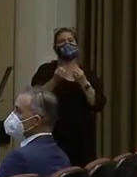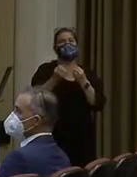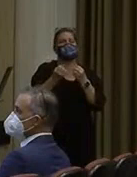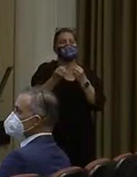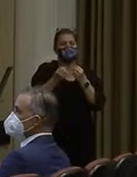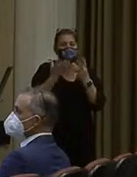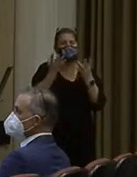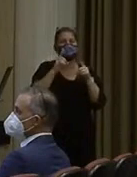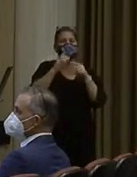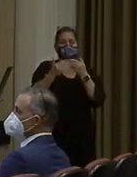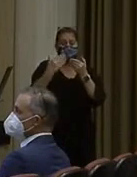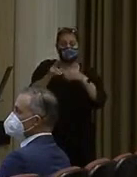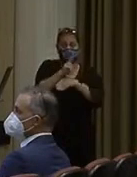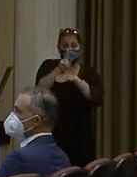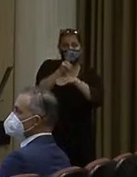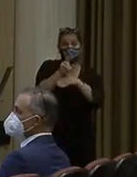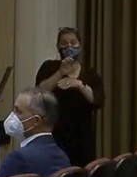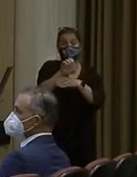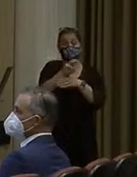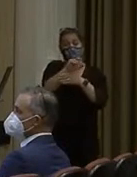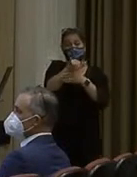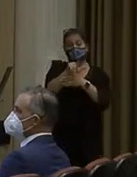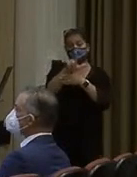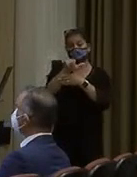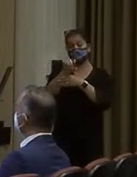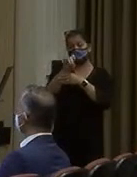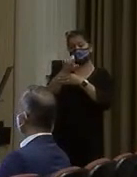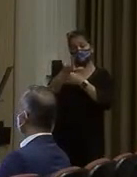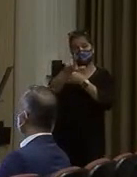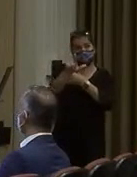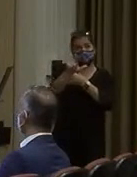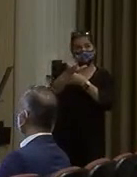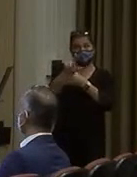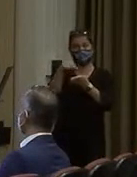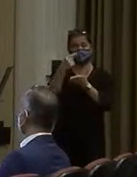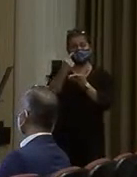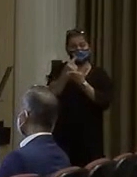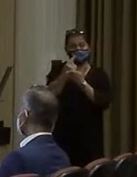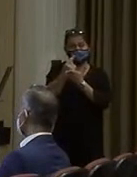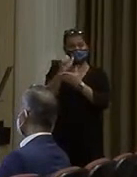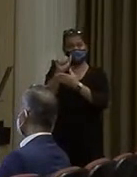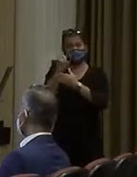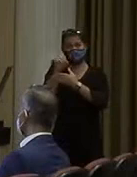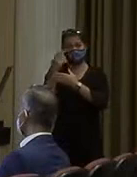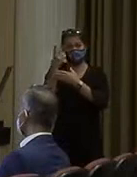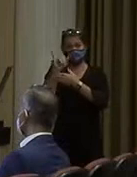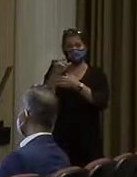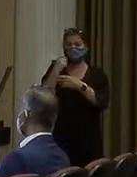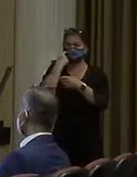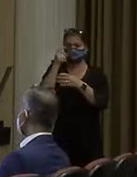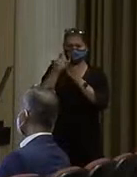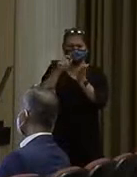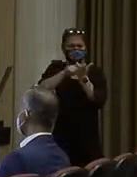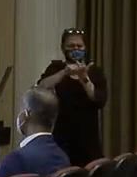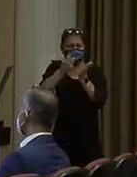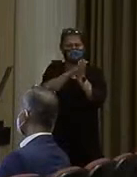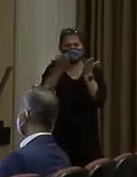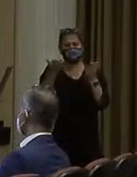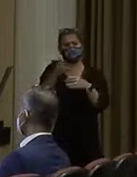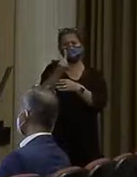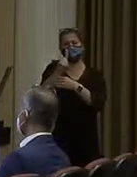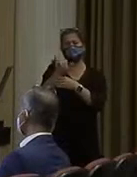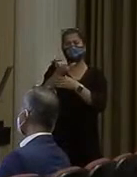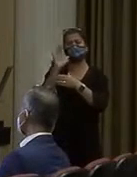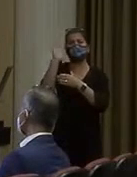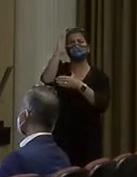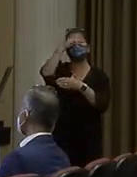easy-to-use resources, but Emily Ladow, who actually graduated from Adelphi University right down the street, just came out with an awesome book called Demystifying